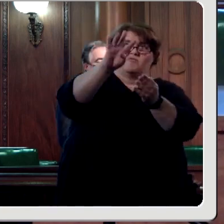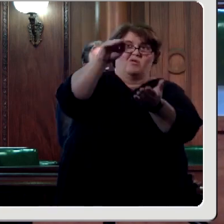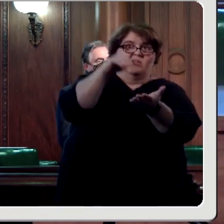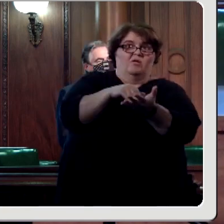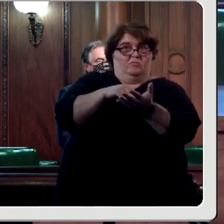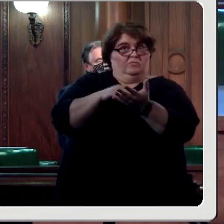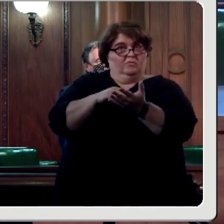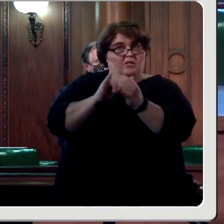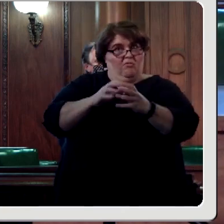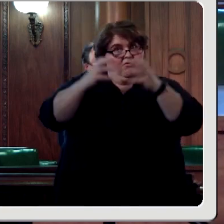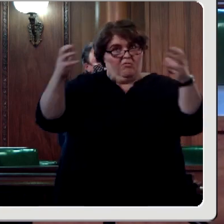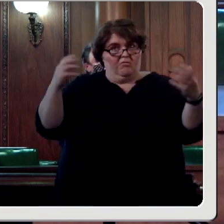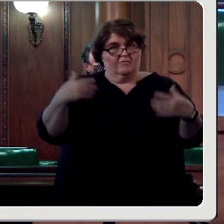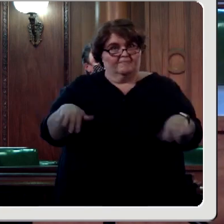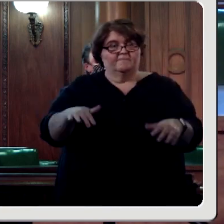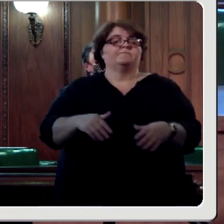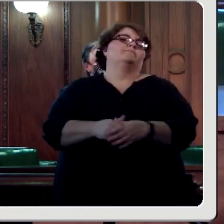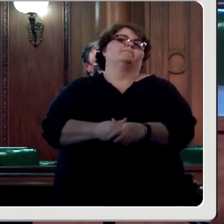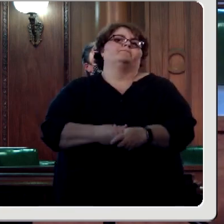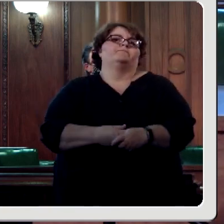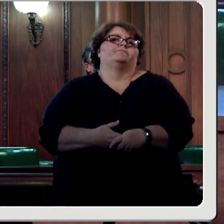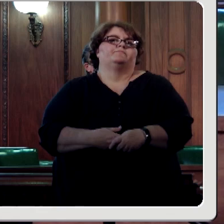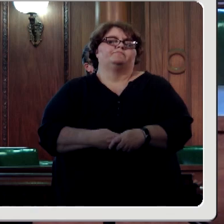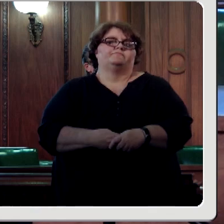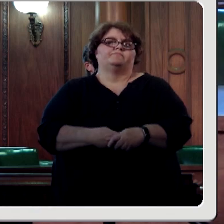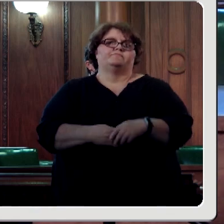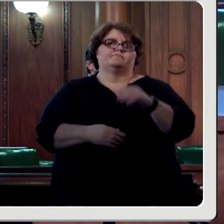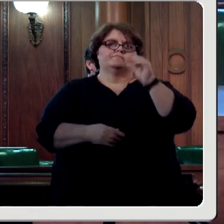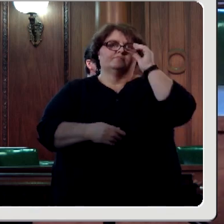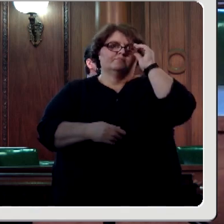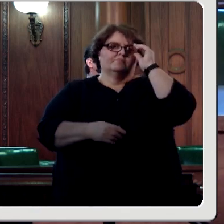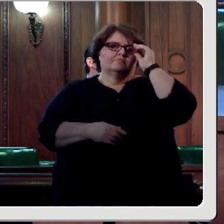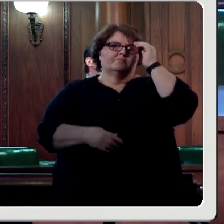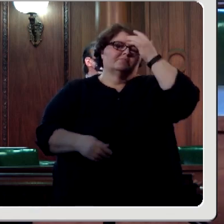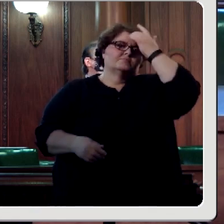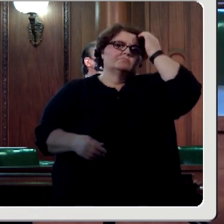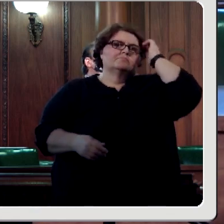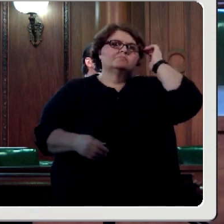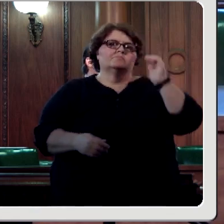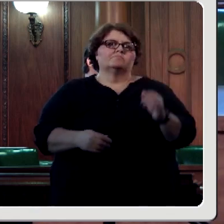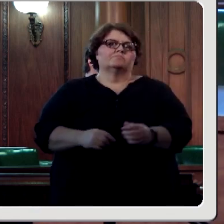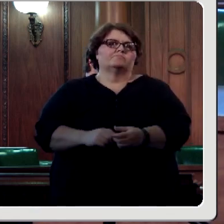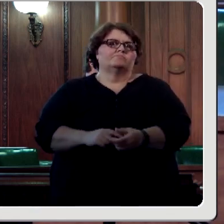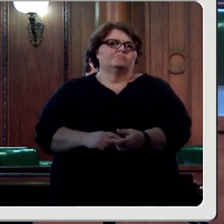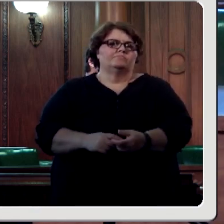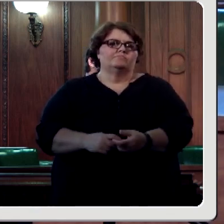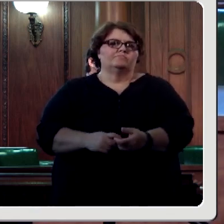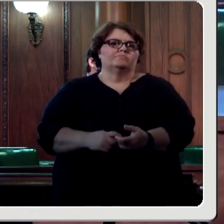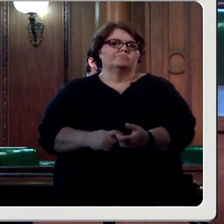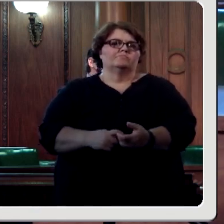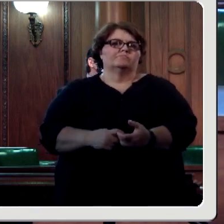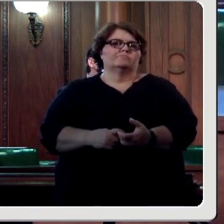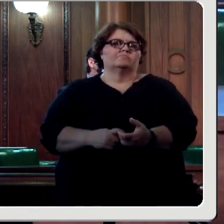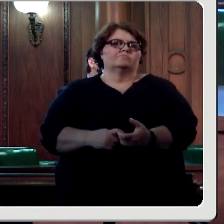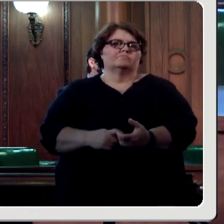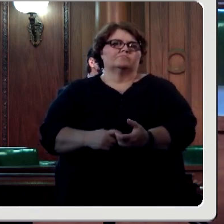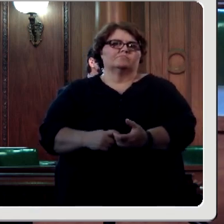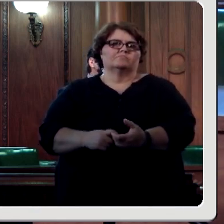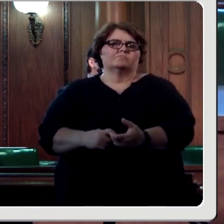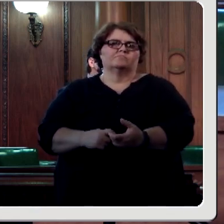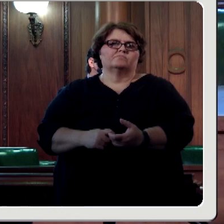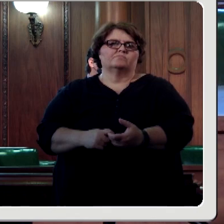as the mayor pointed out earlier, Bay State Reference Labs is participating in the state initiative that's called Stop the